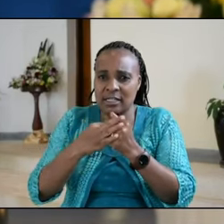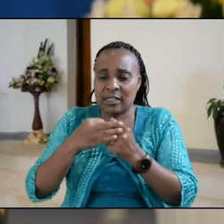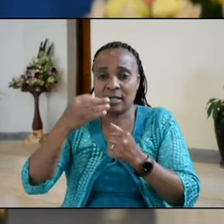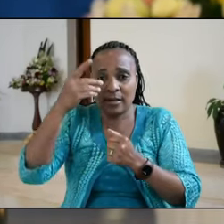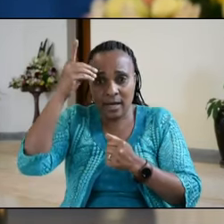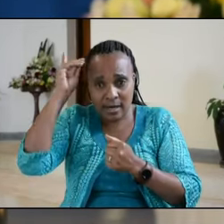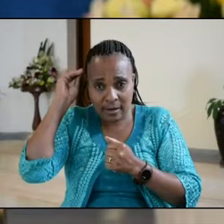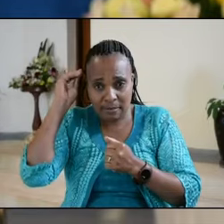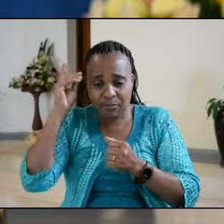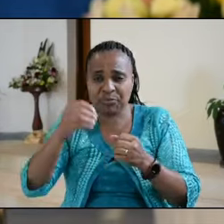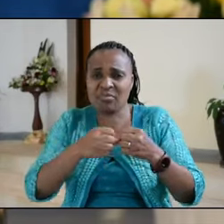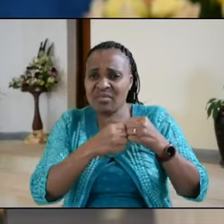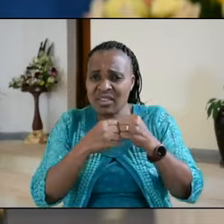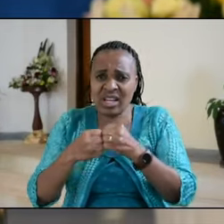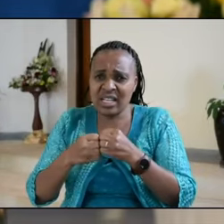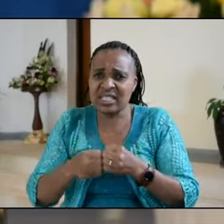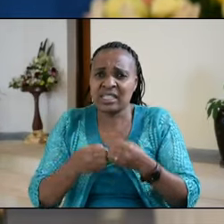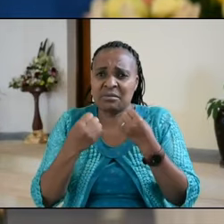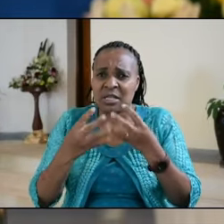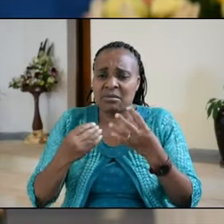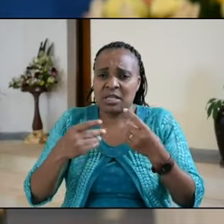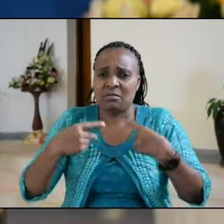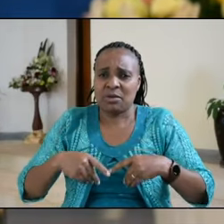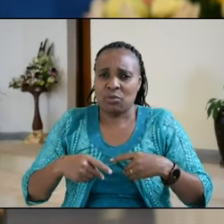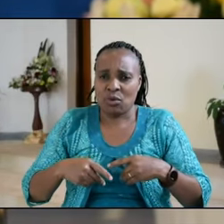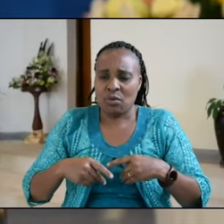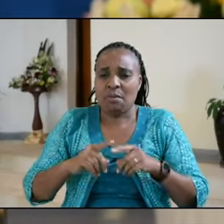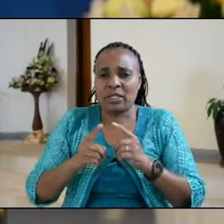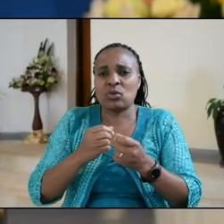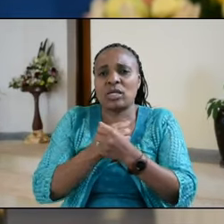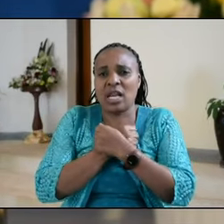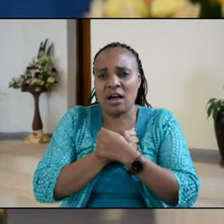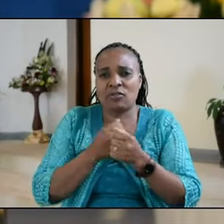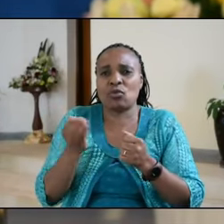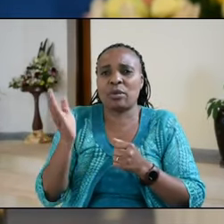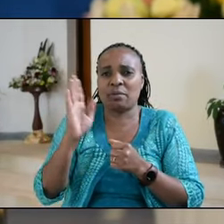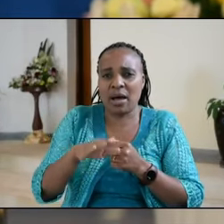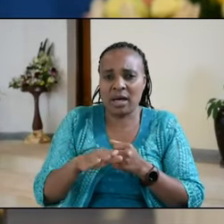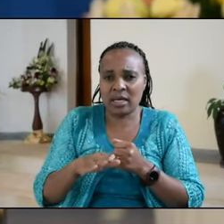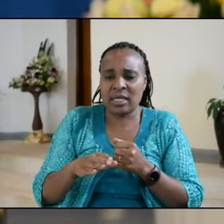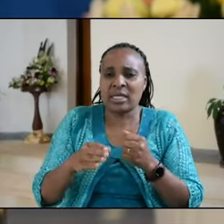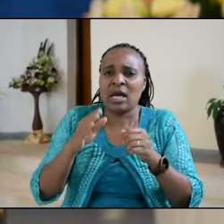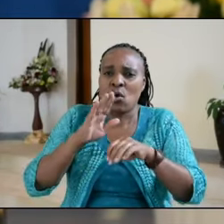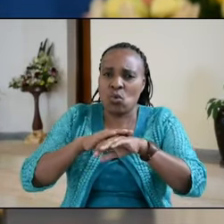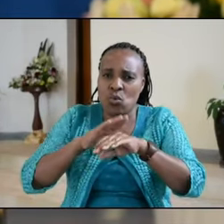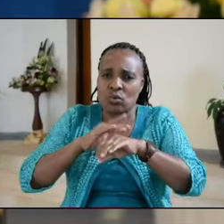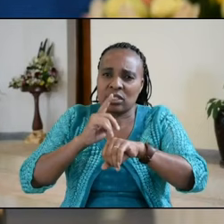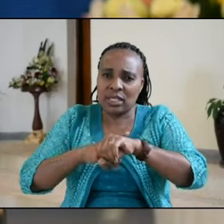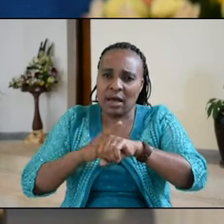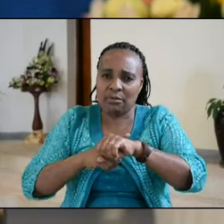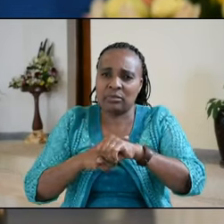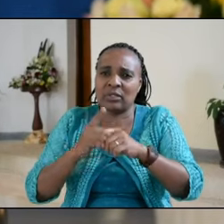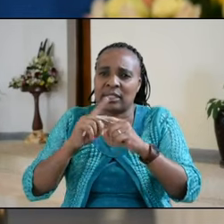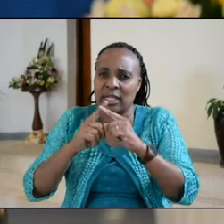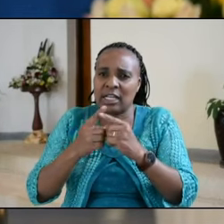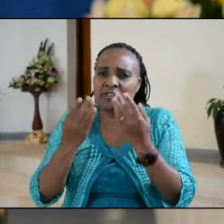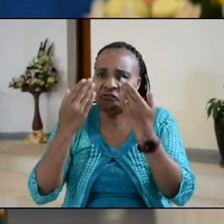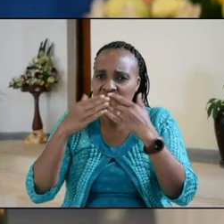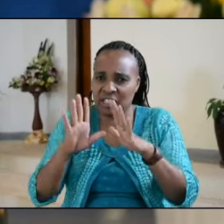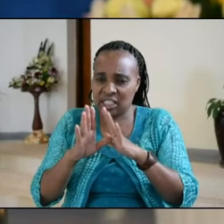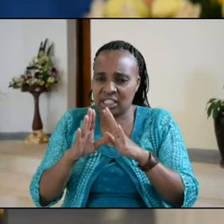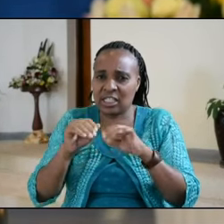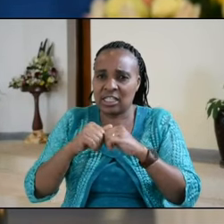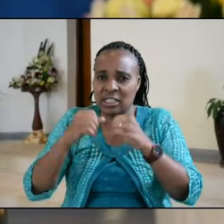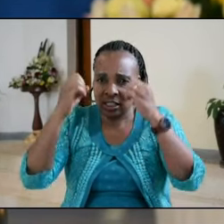many people, but we would really love to come back at an appropriate time and complete this study of